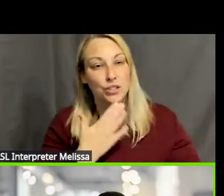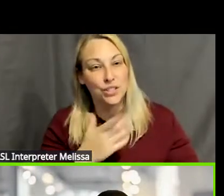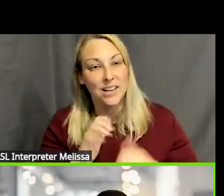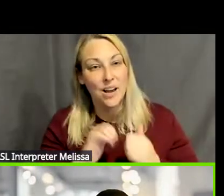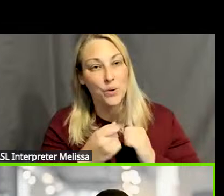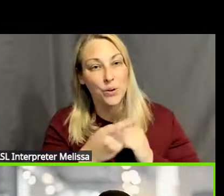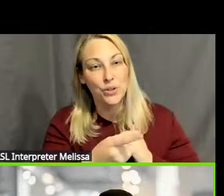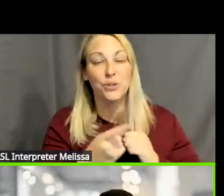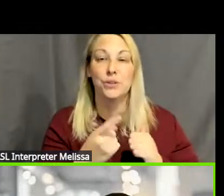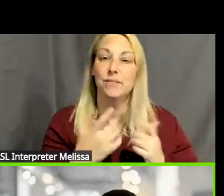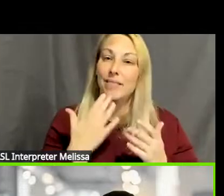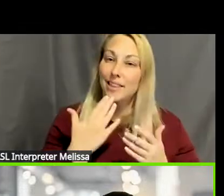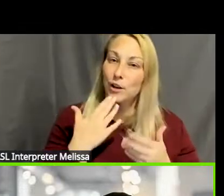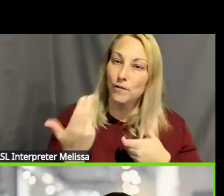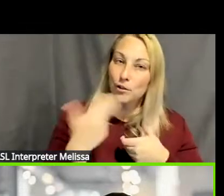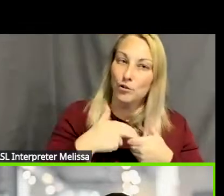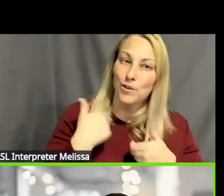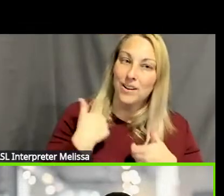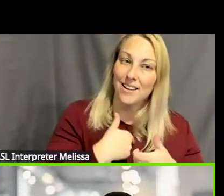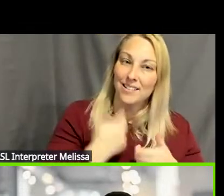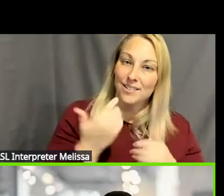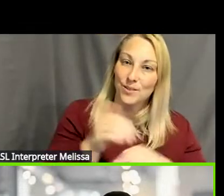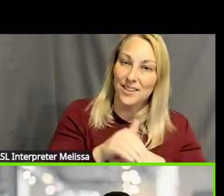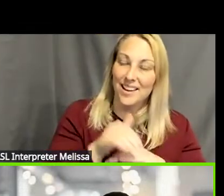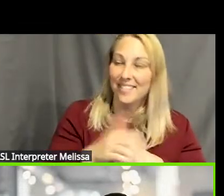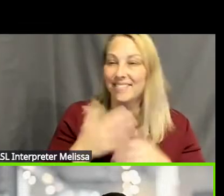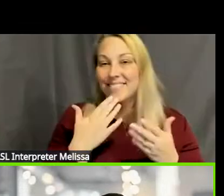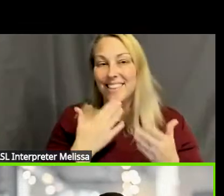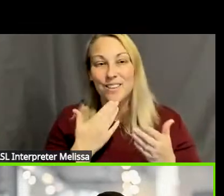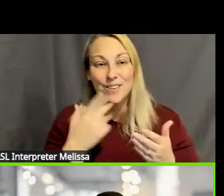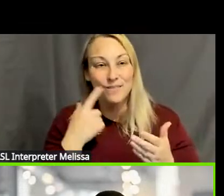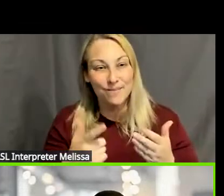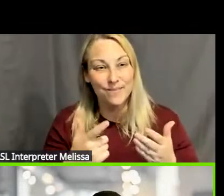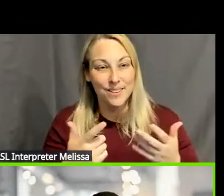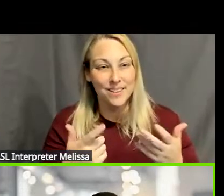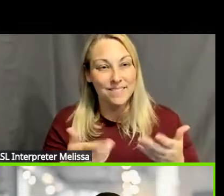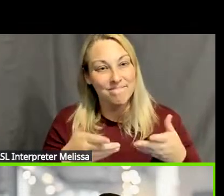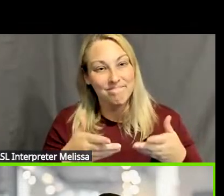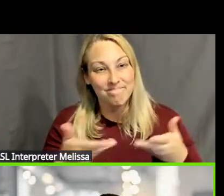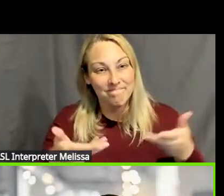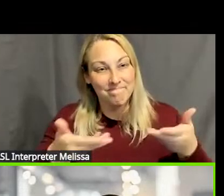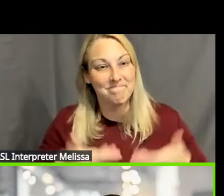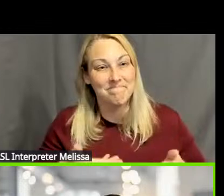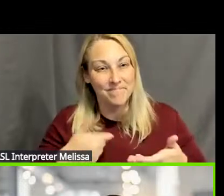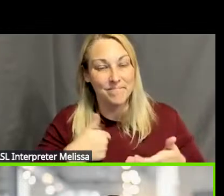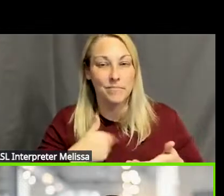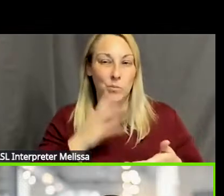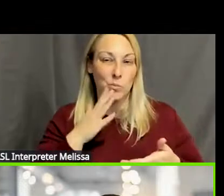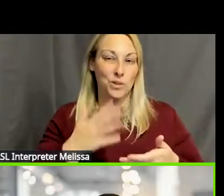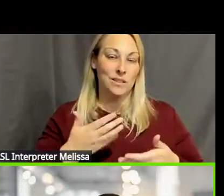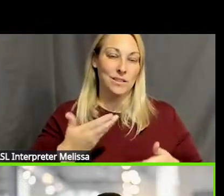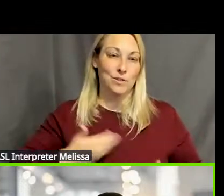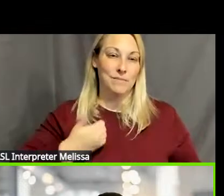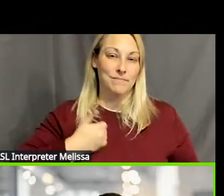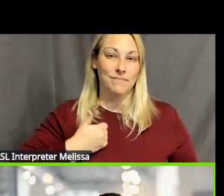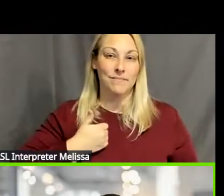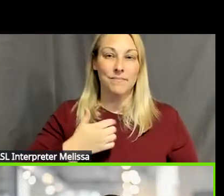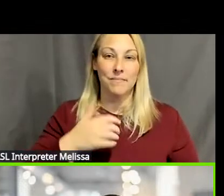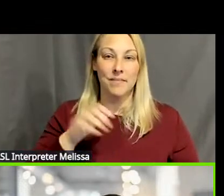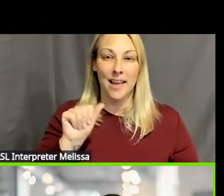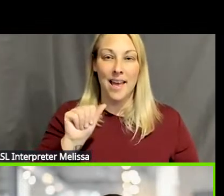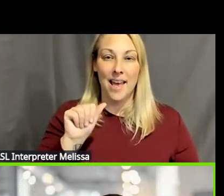tonight. Thank you for having me. Well, I'm going to introduce myself. My name's Andriana, if you don't